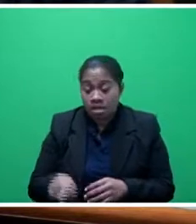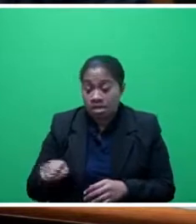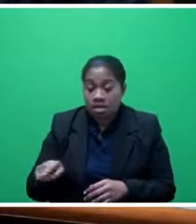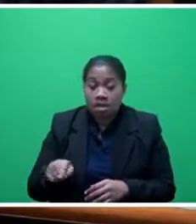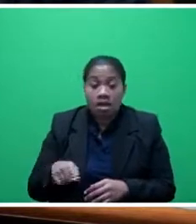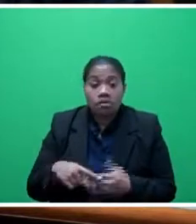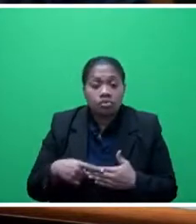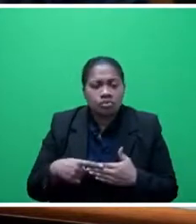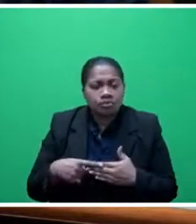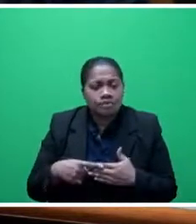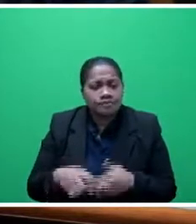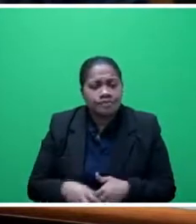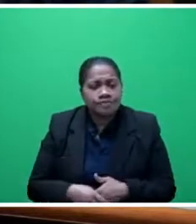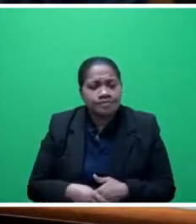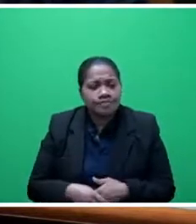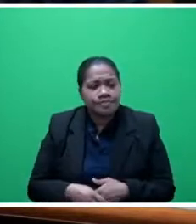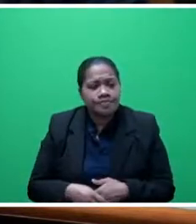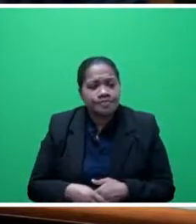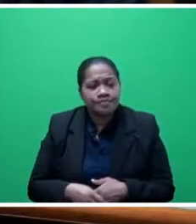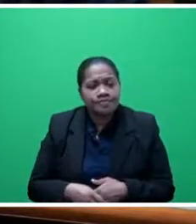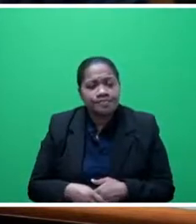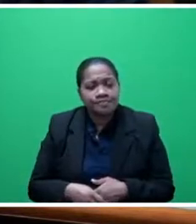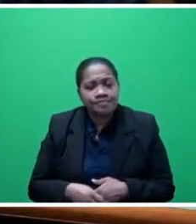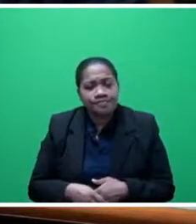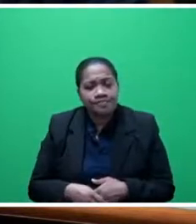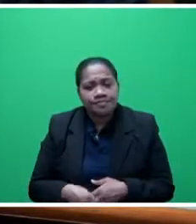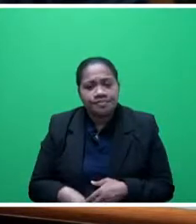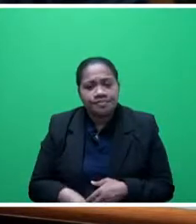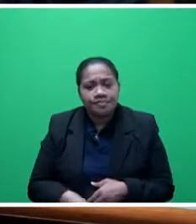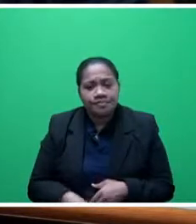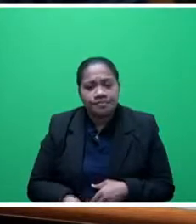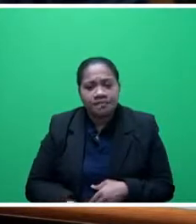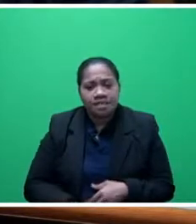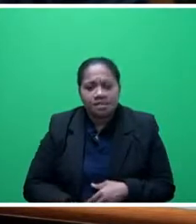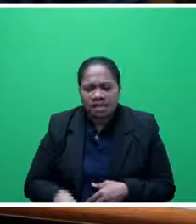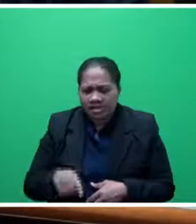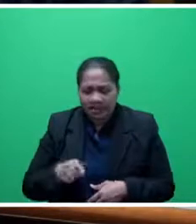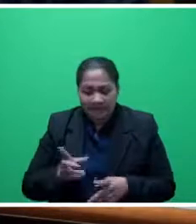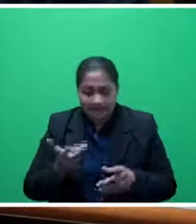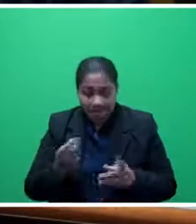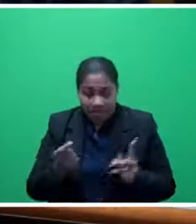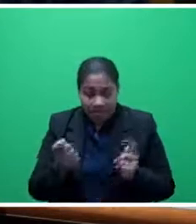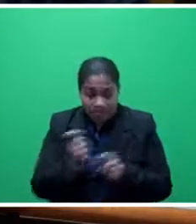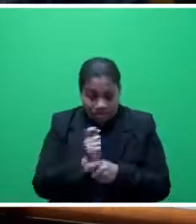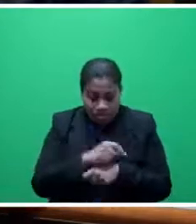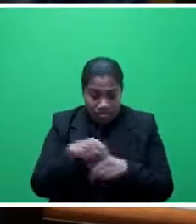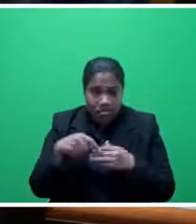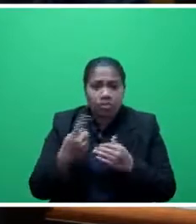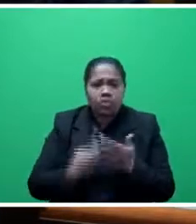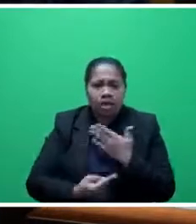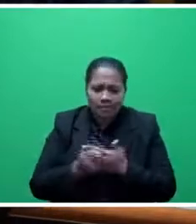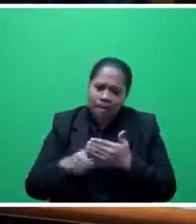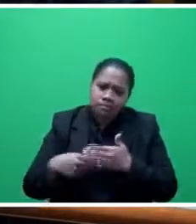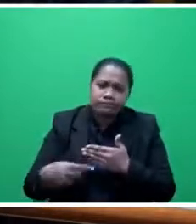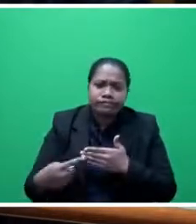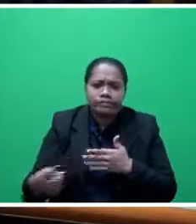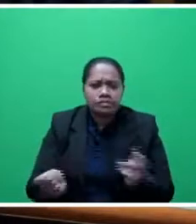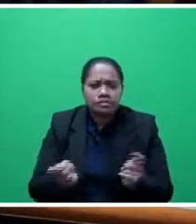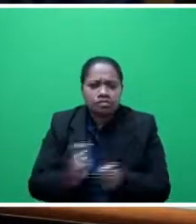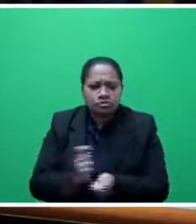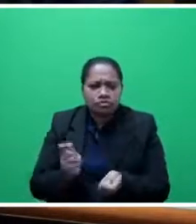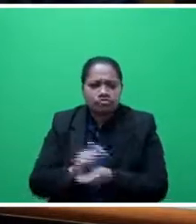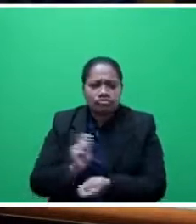consistency of some of these changes. And let me come back to the customs tariff act.